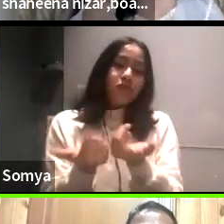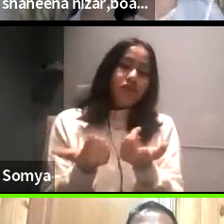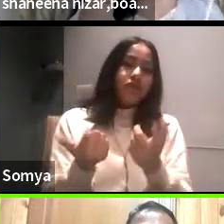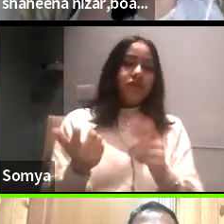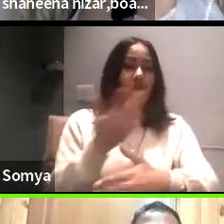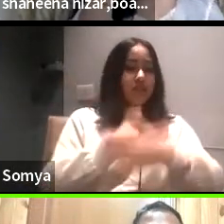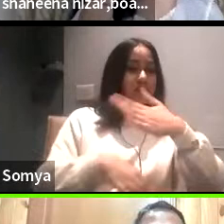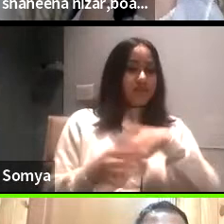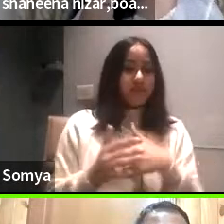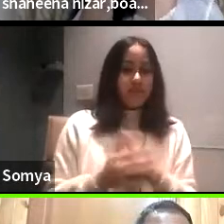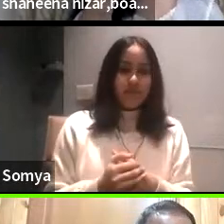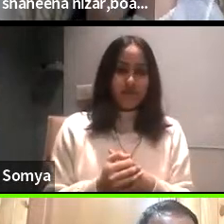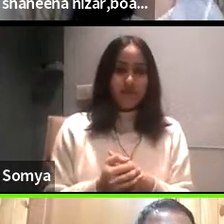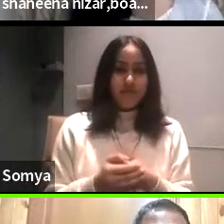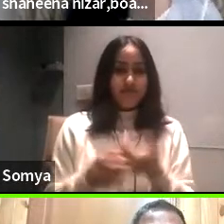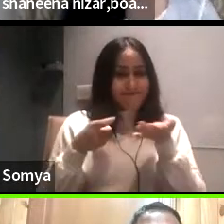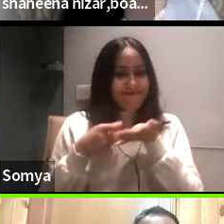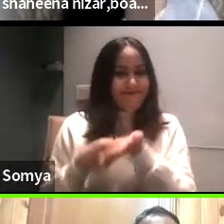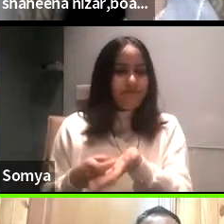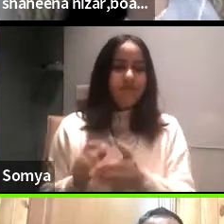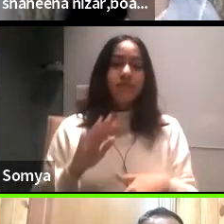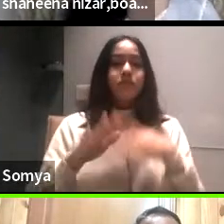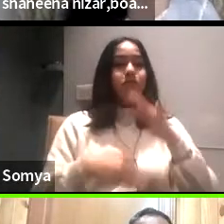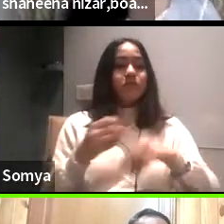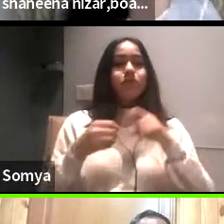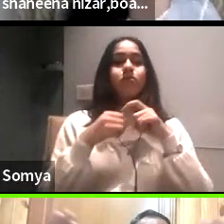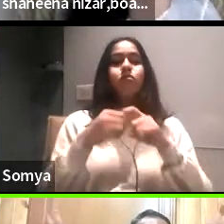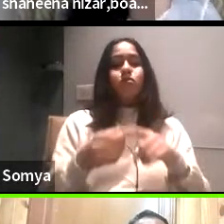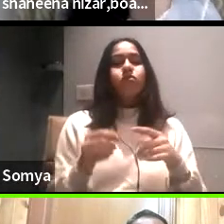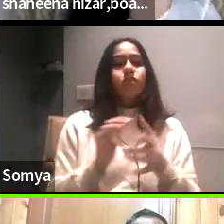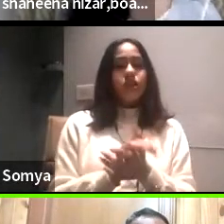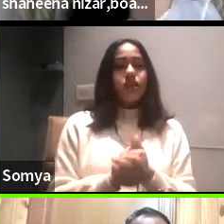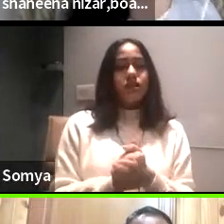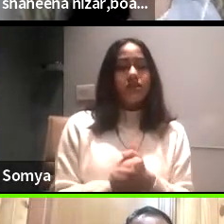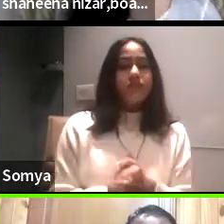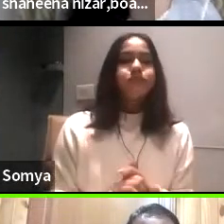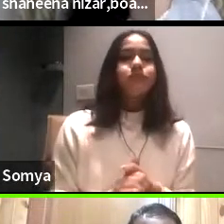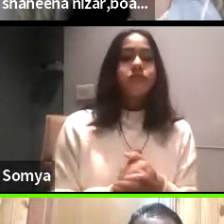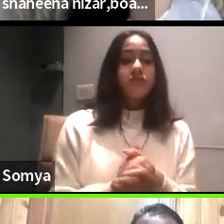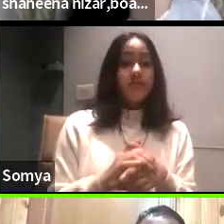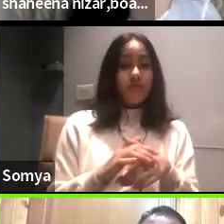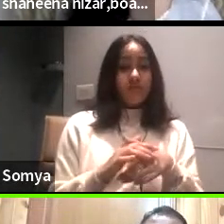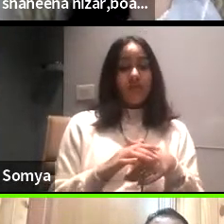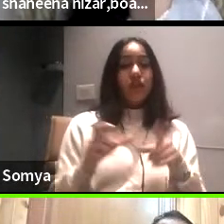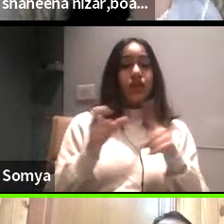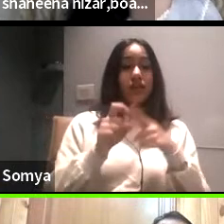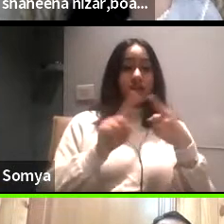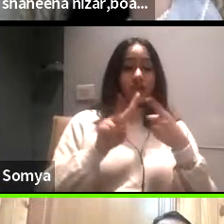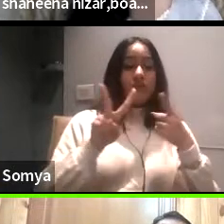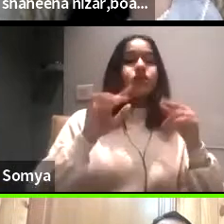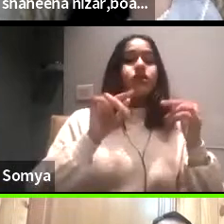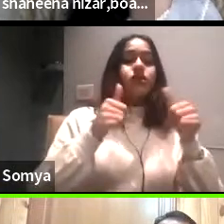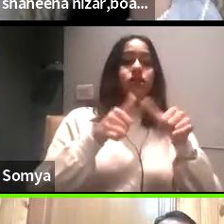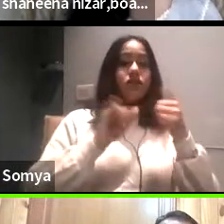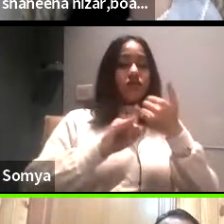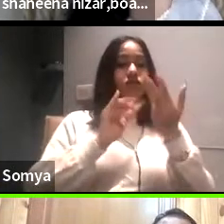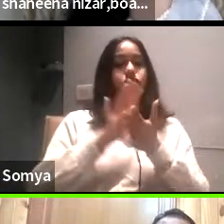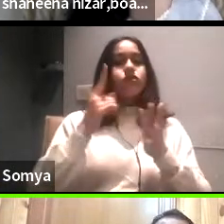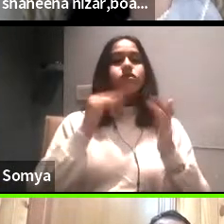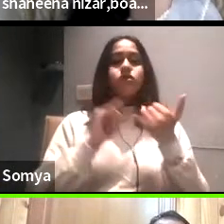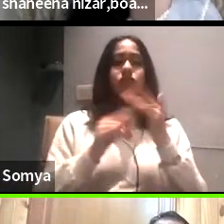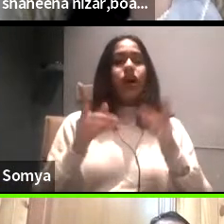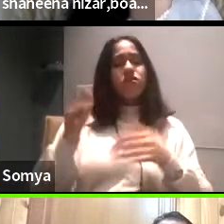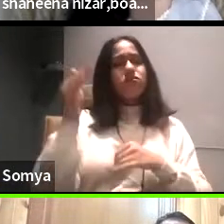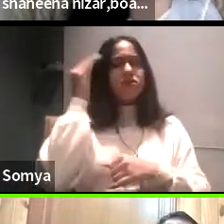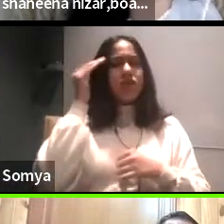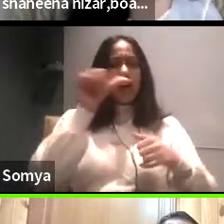you. Next question is to Debashish. Debashish, you have been a stalwart. You have started from India. You know the